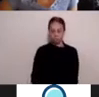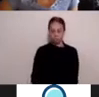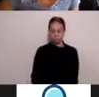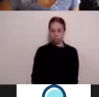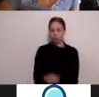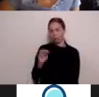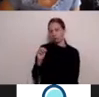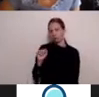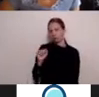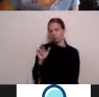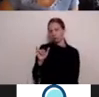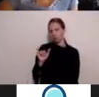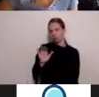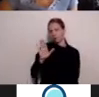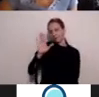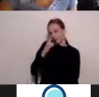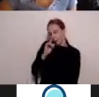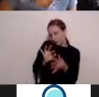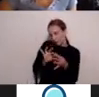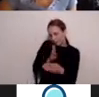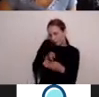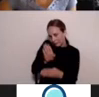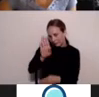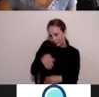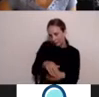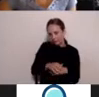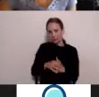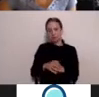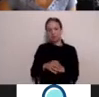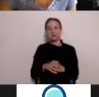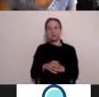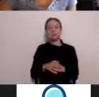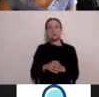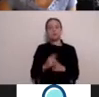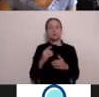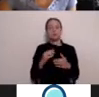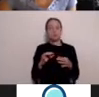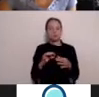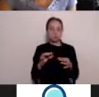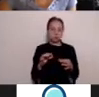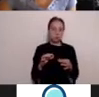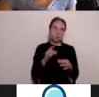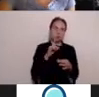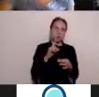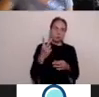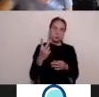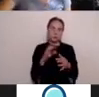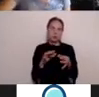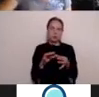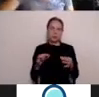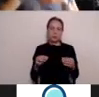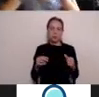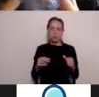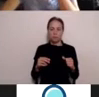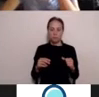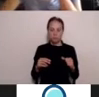just, sorry to interrupt, but just one comment. So one of the things that, well, two comments, sorry. So